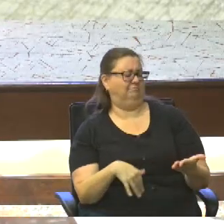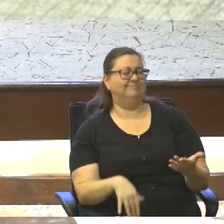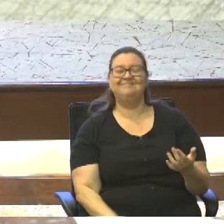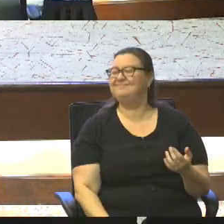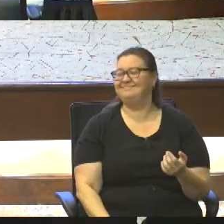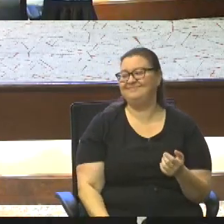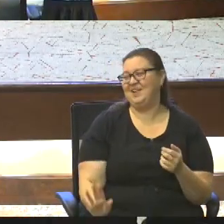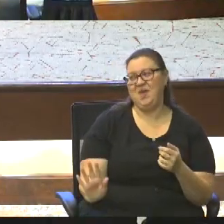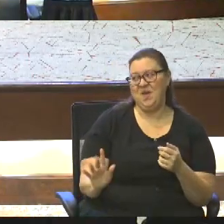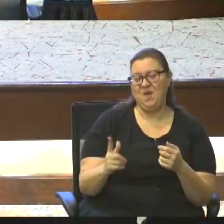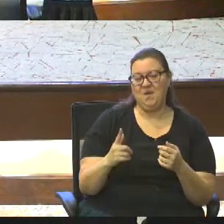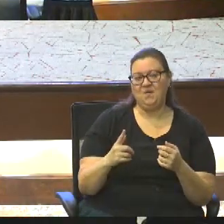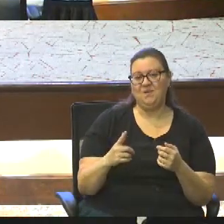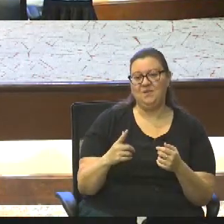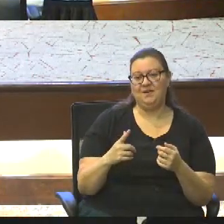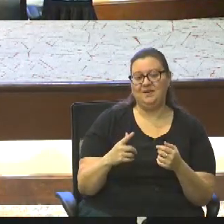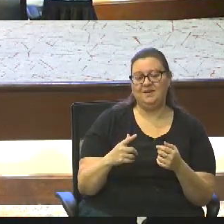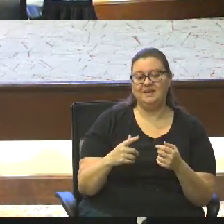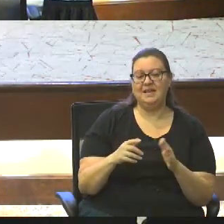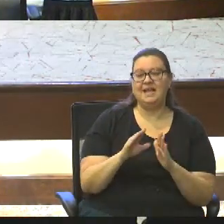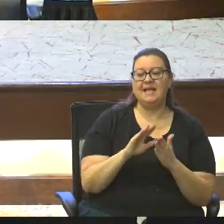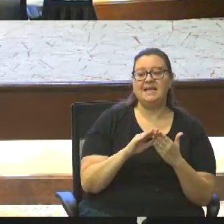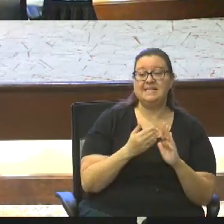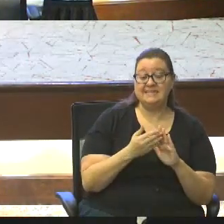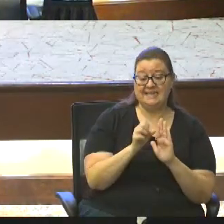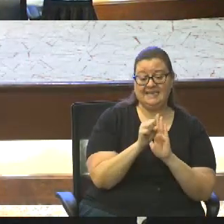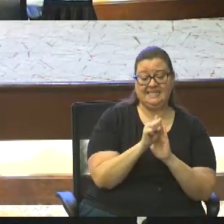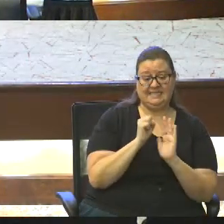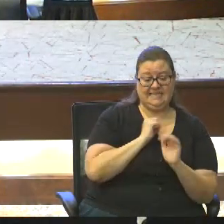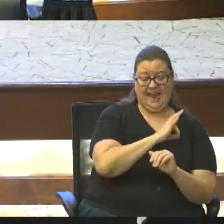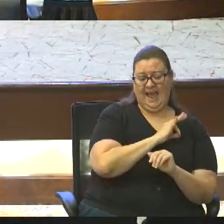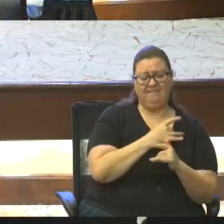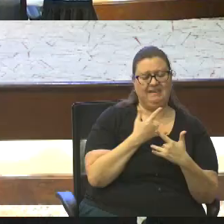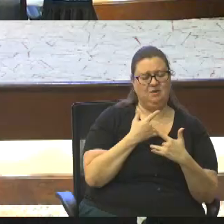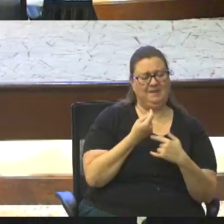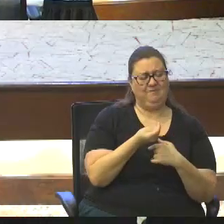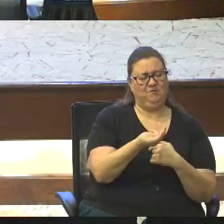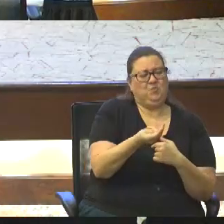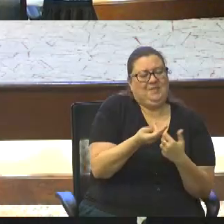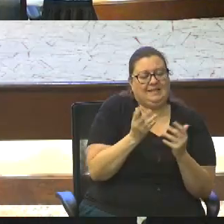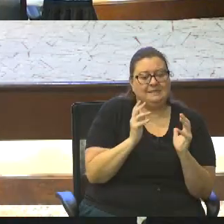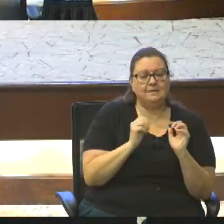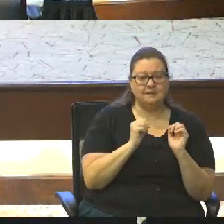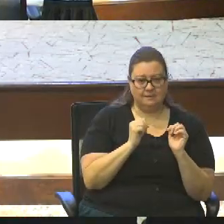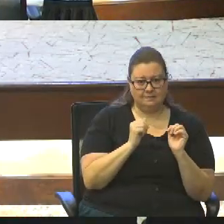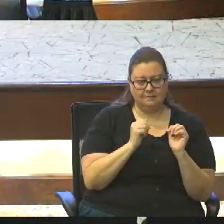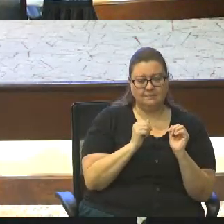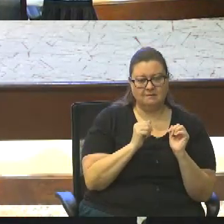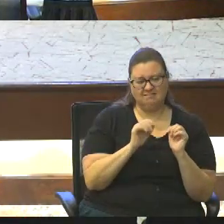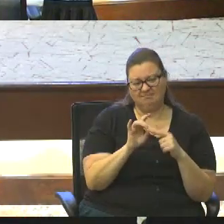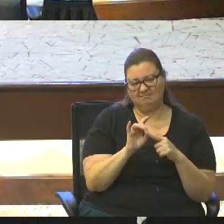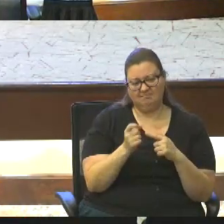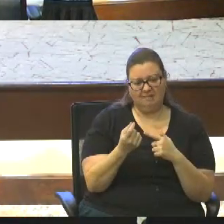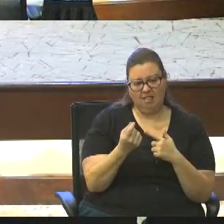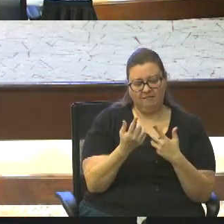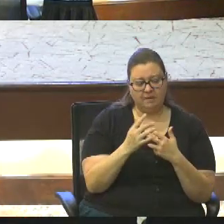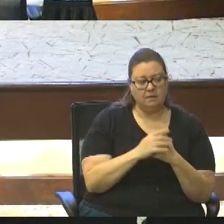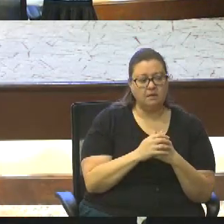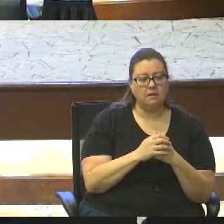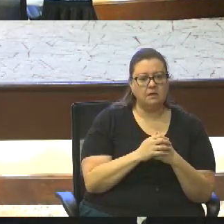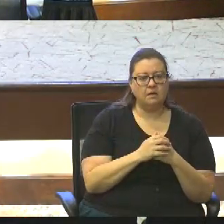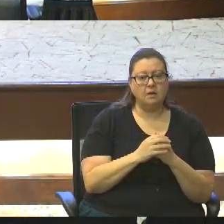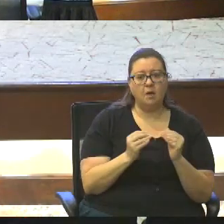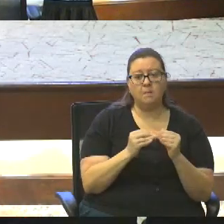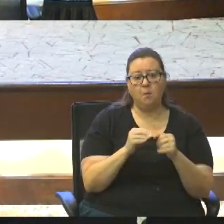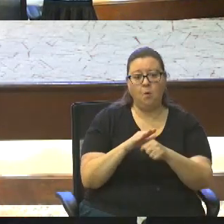Yeah, we run pretty lean at the what he airport. City staff-wise, we run lean. I know and we're putting more pressure,